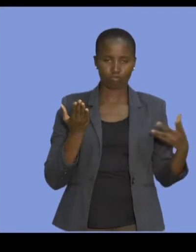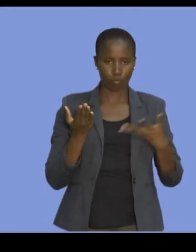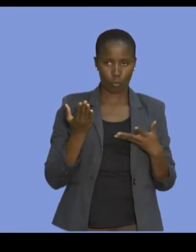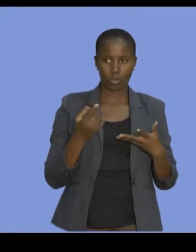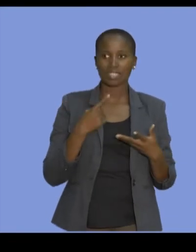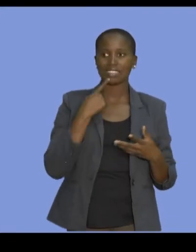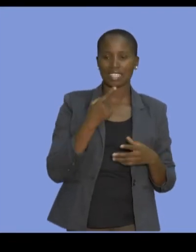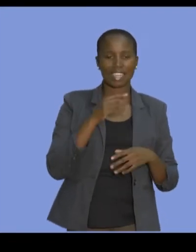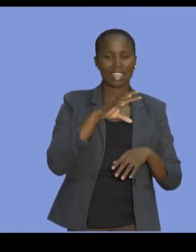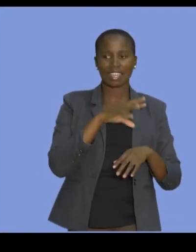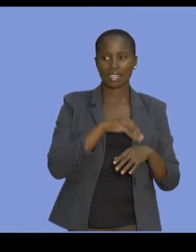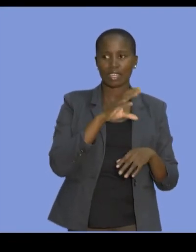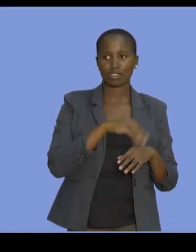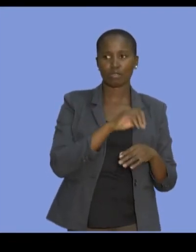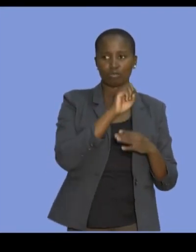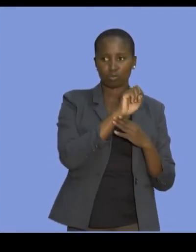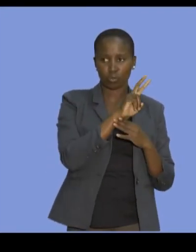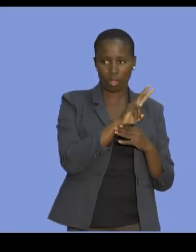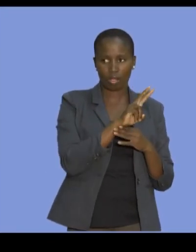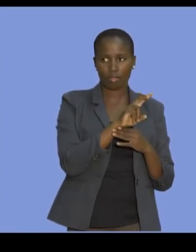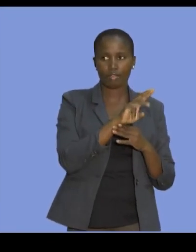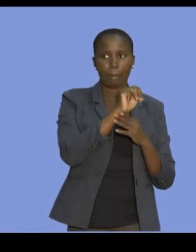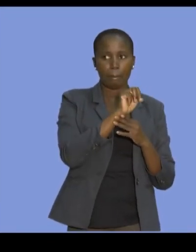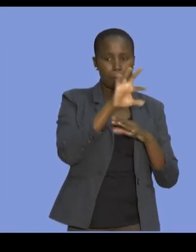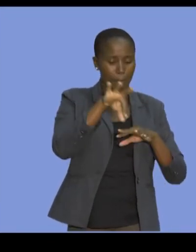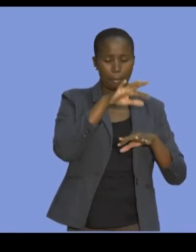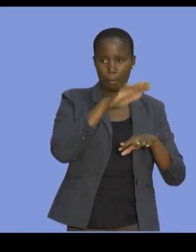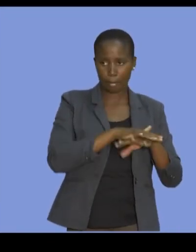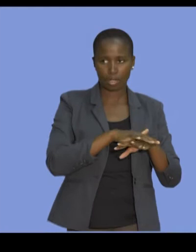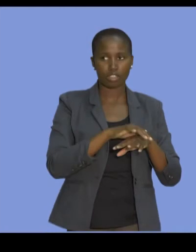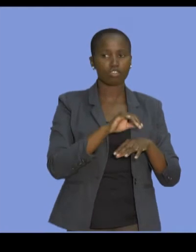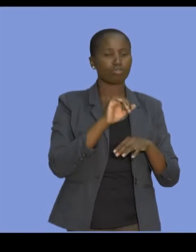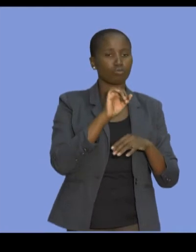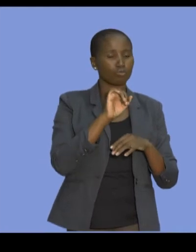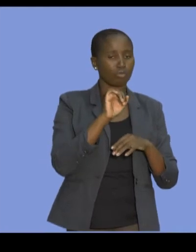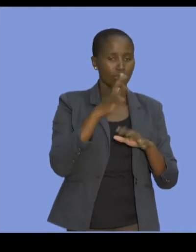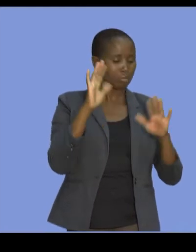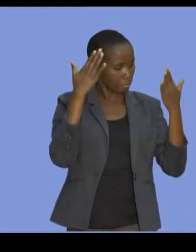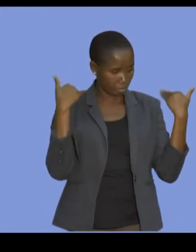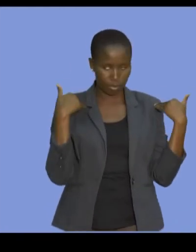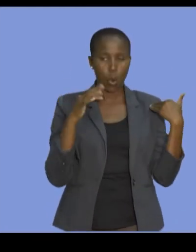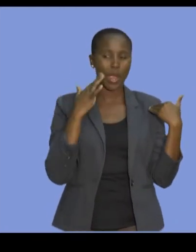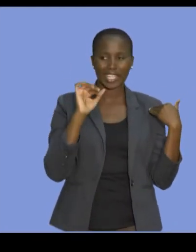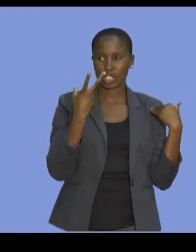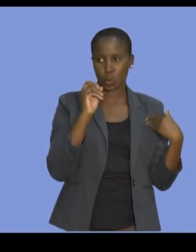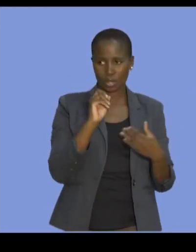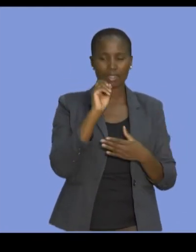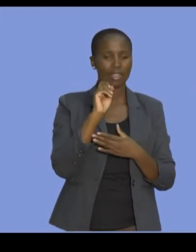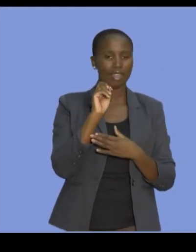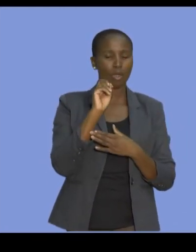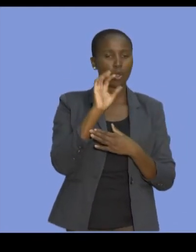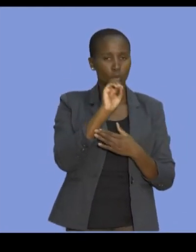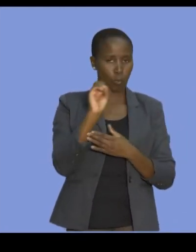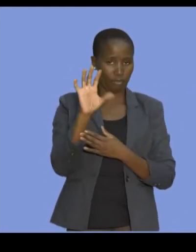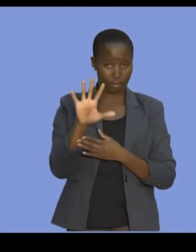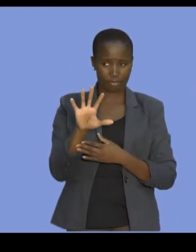bride marrying registry office in the same month in 2015, where this is the data. So what we have to do